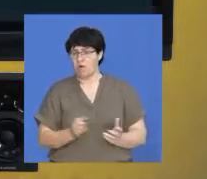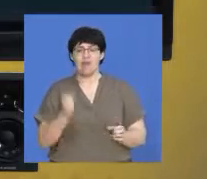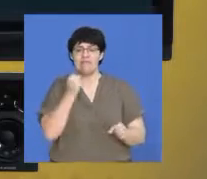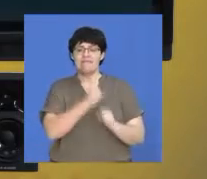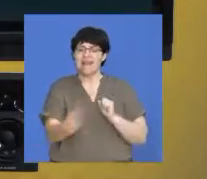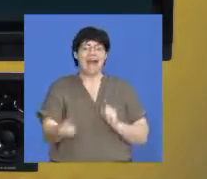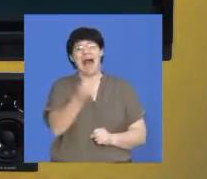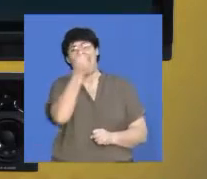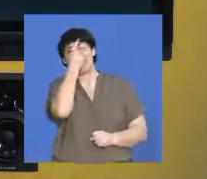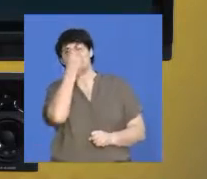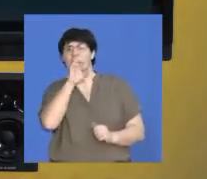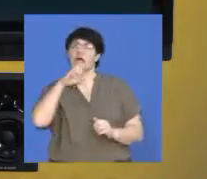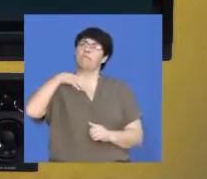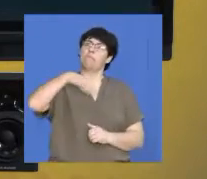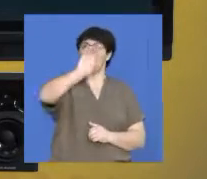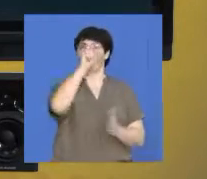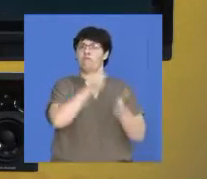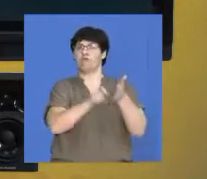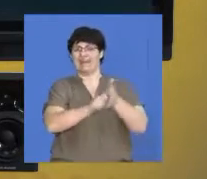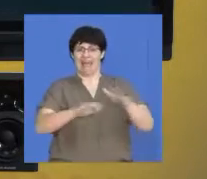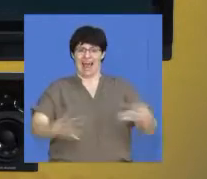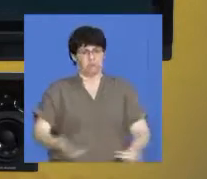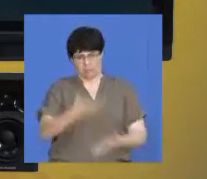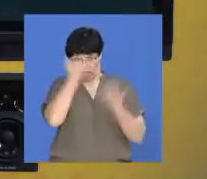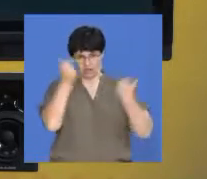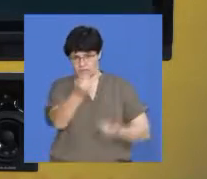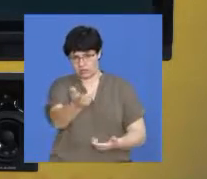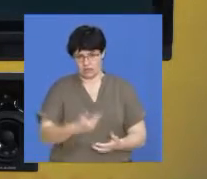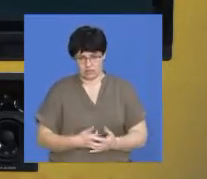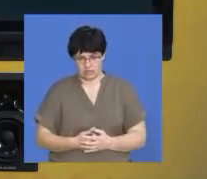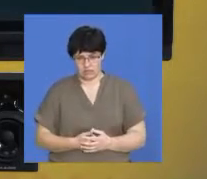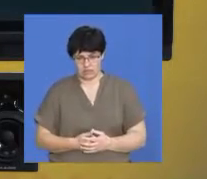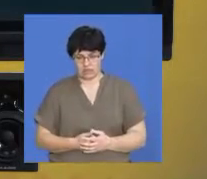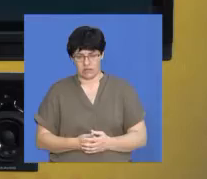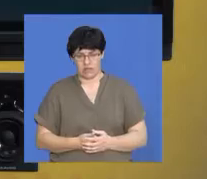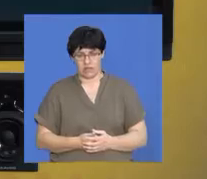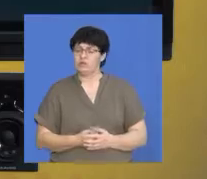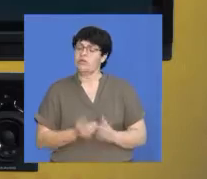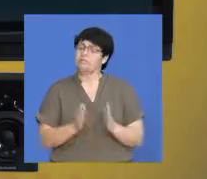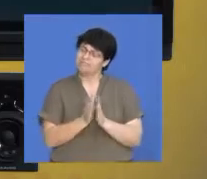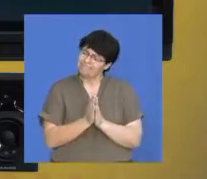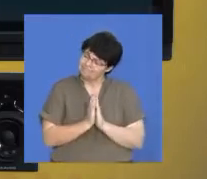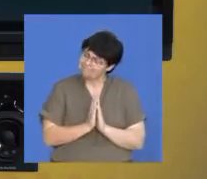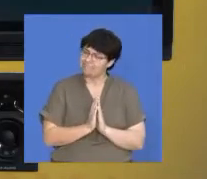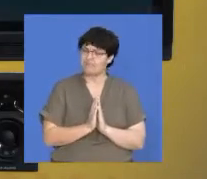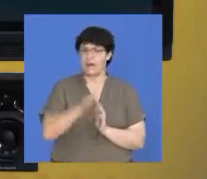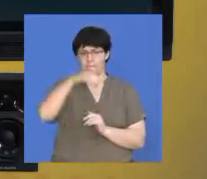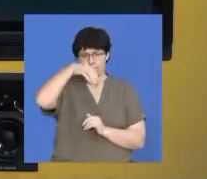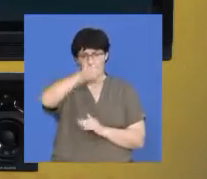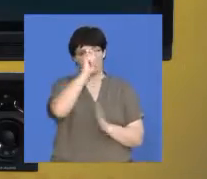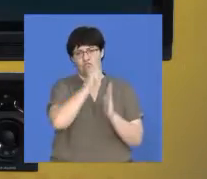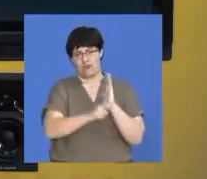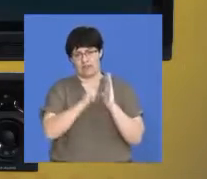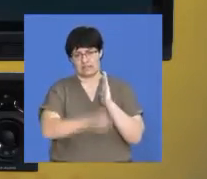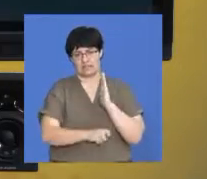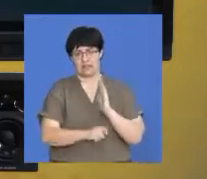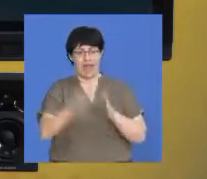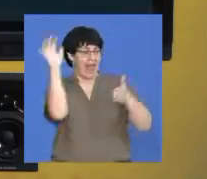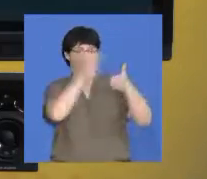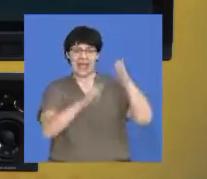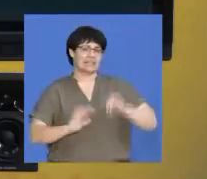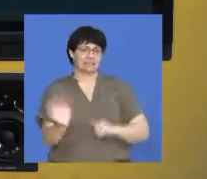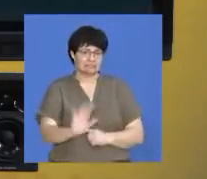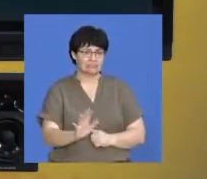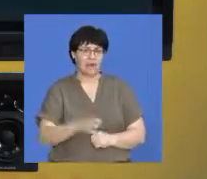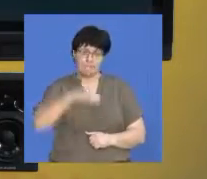no understanding of what a paragraph is. So please, guys, write a paragraph. As I said before, it's not an essay, it's